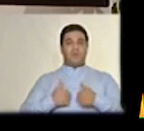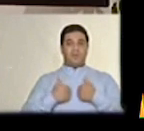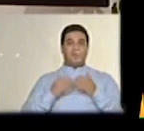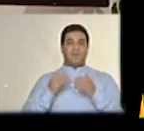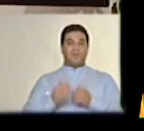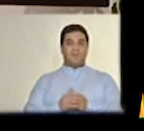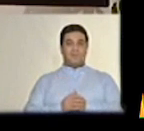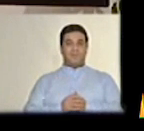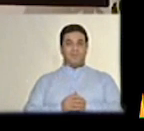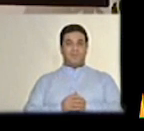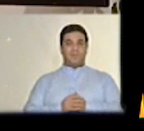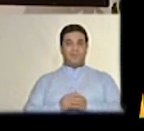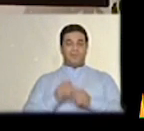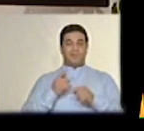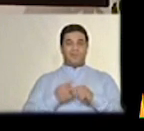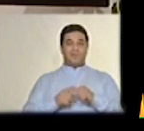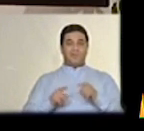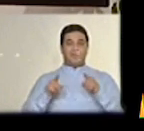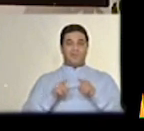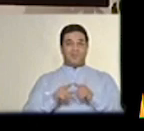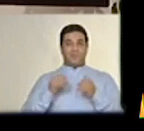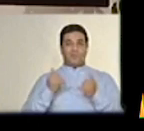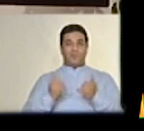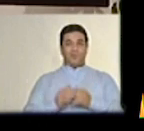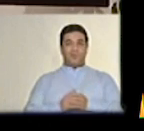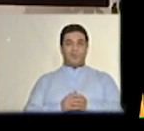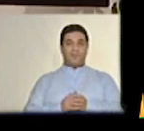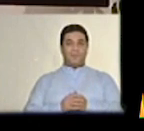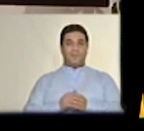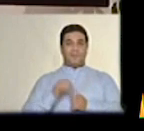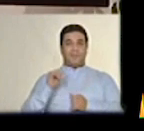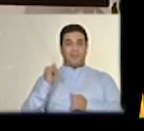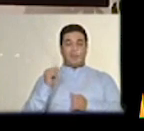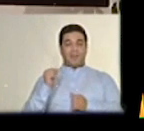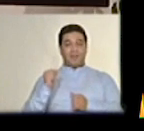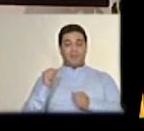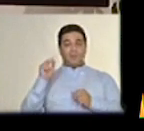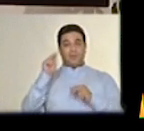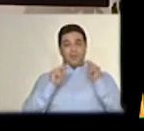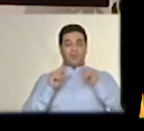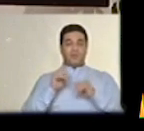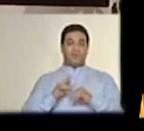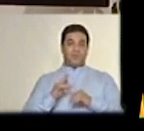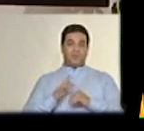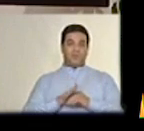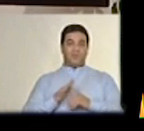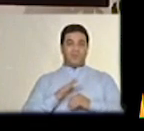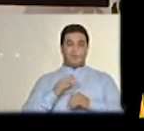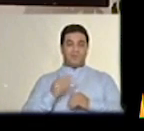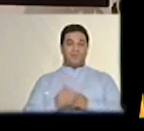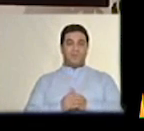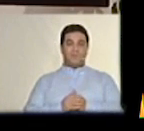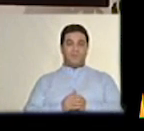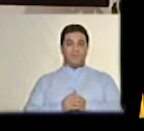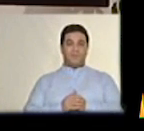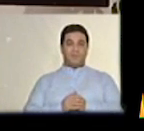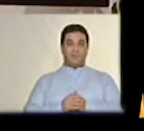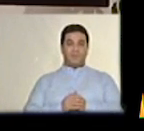qiling. Shuning bilan bugungi adabiyot darsi uchun ajratilgan vaqtimiz